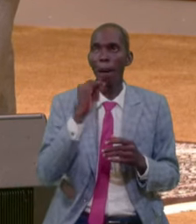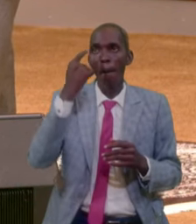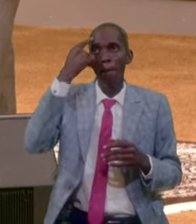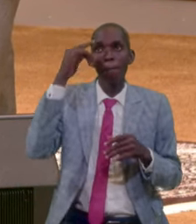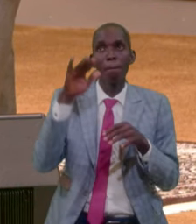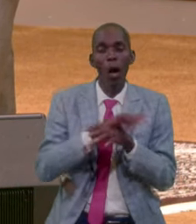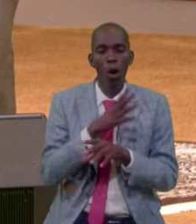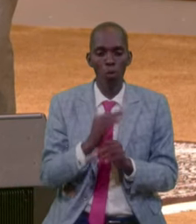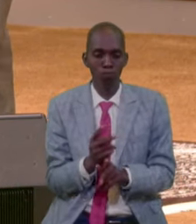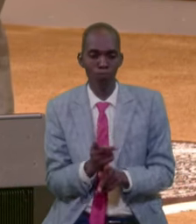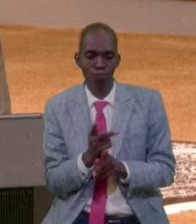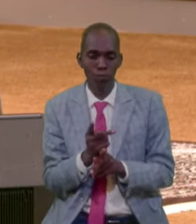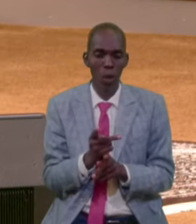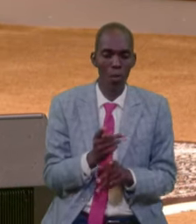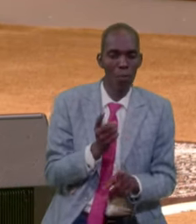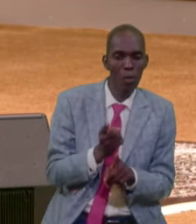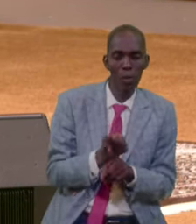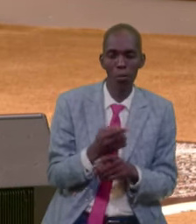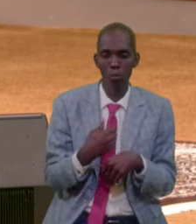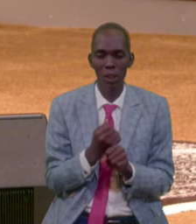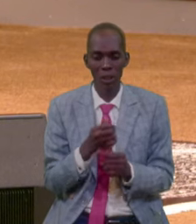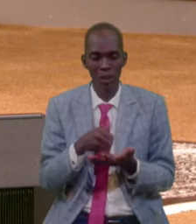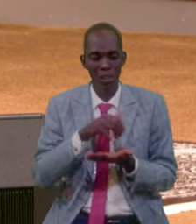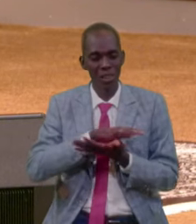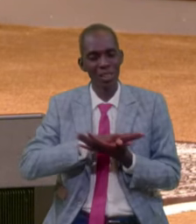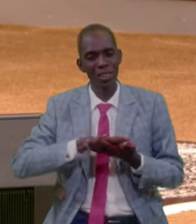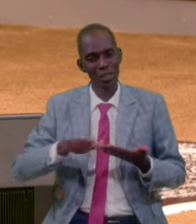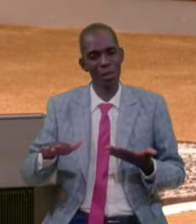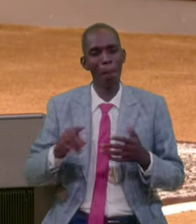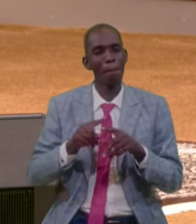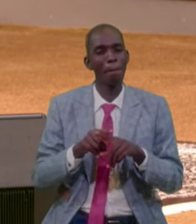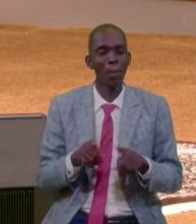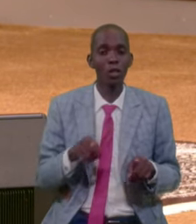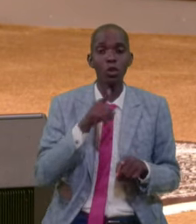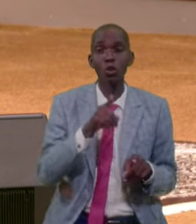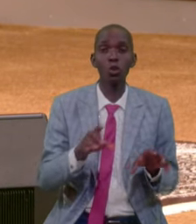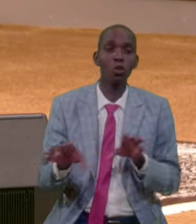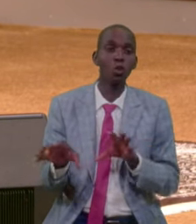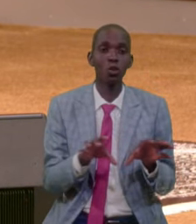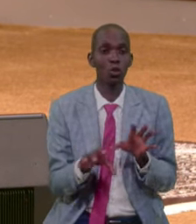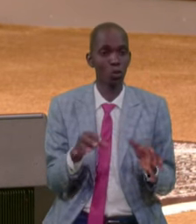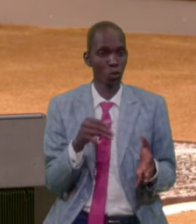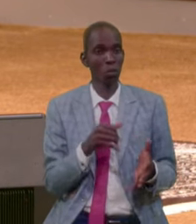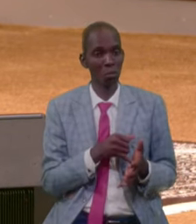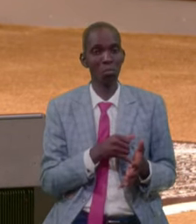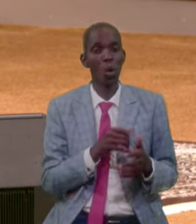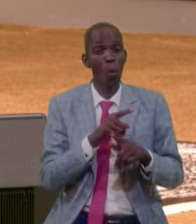right, in keeping that clean. And it says you do that for the platter, but